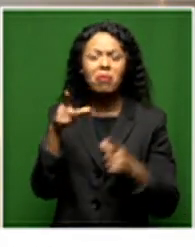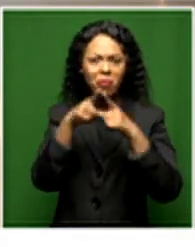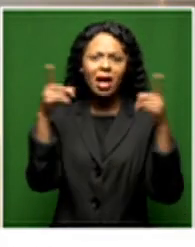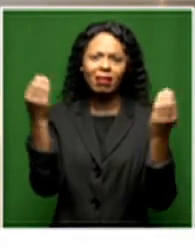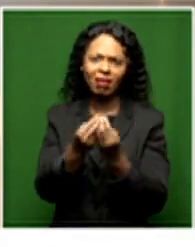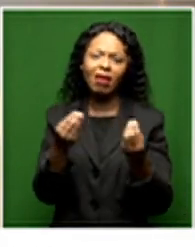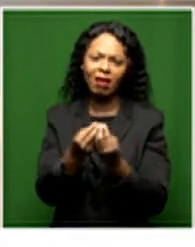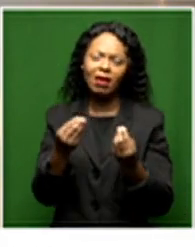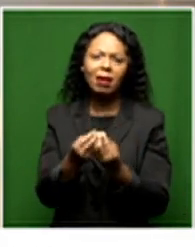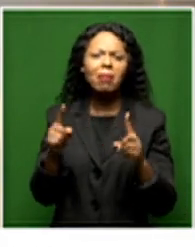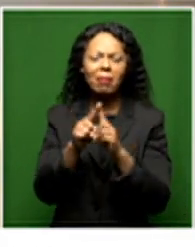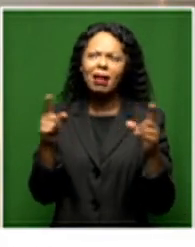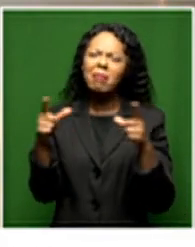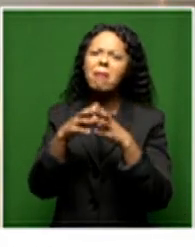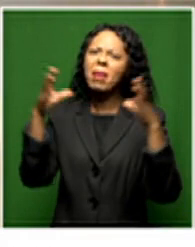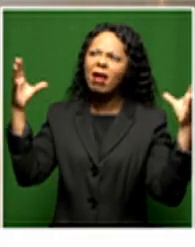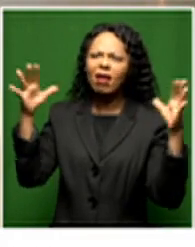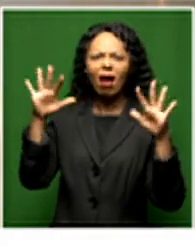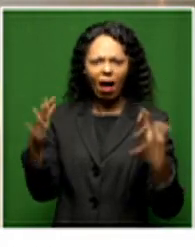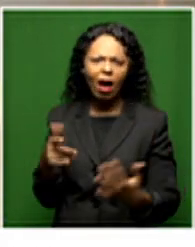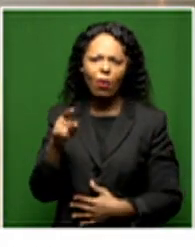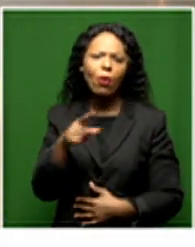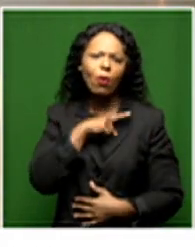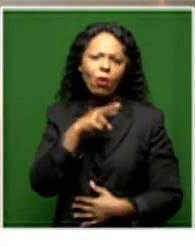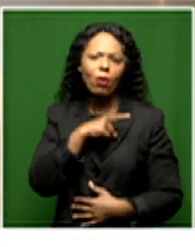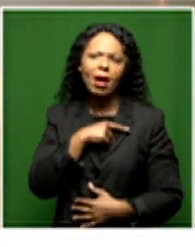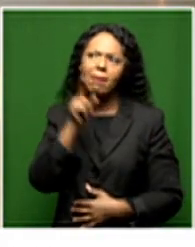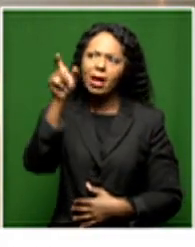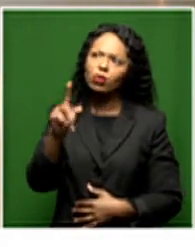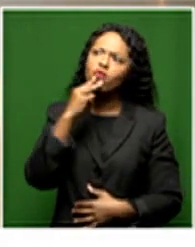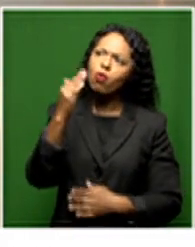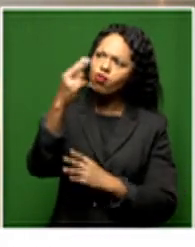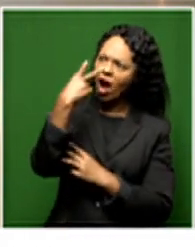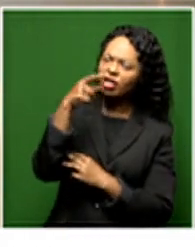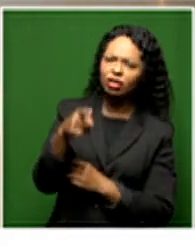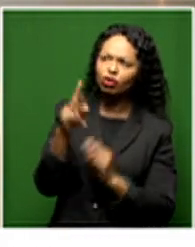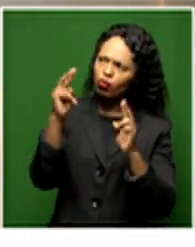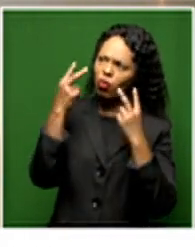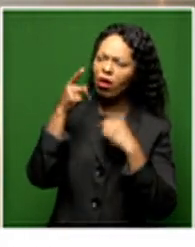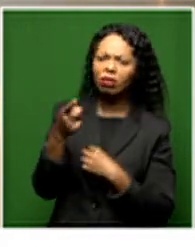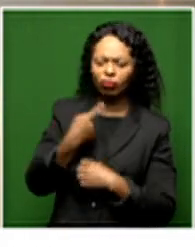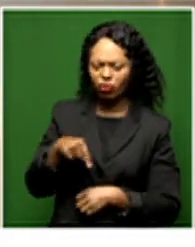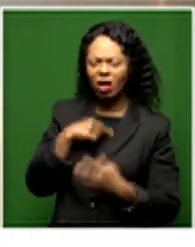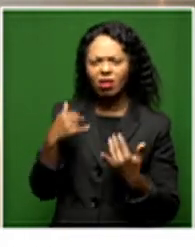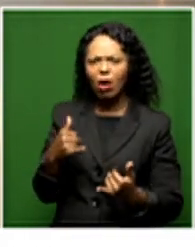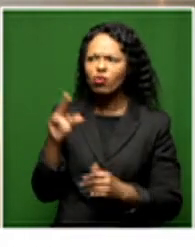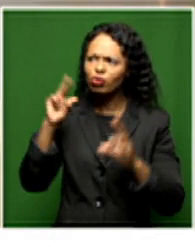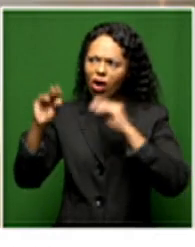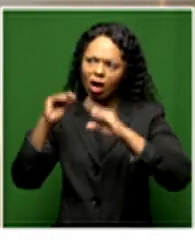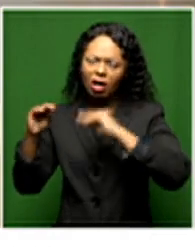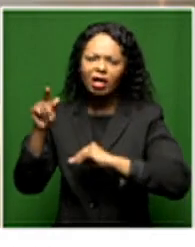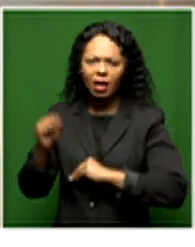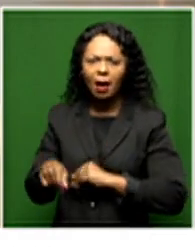But how big a deal is it? I mean, what does it mean for the person who's watching this at home? I mean, it's well and good we're speaking about it, but does